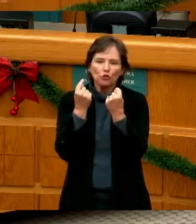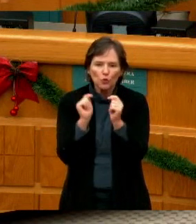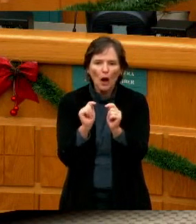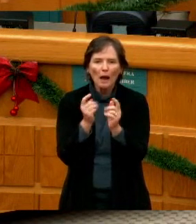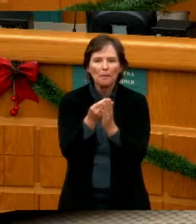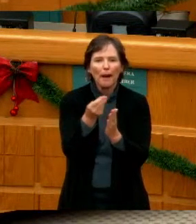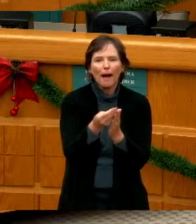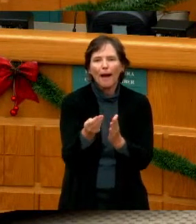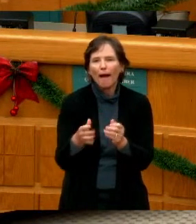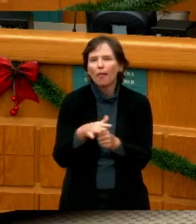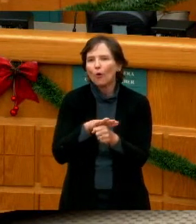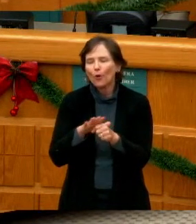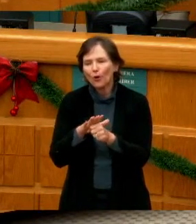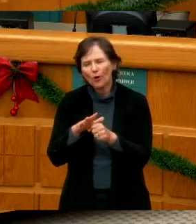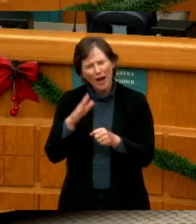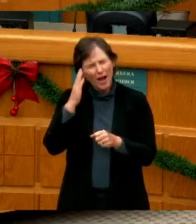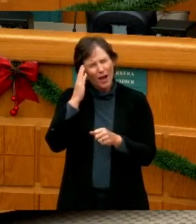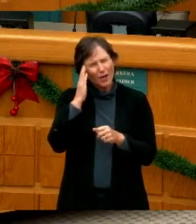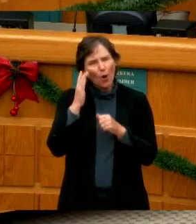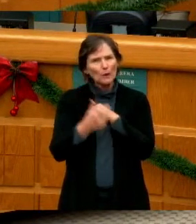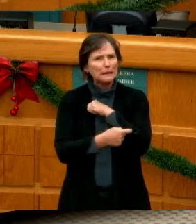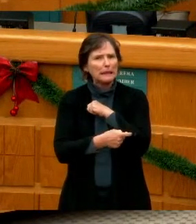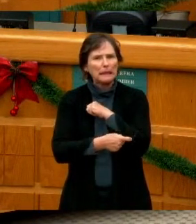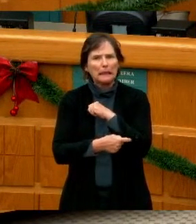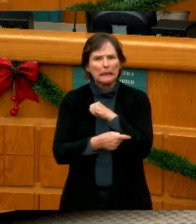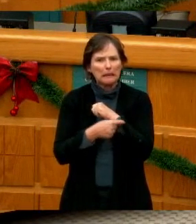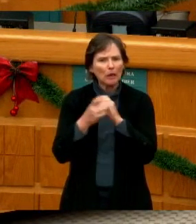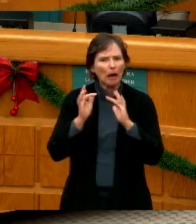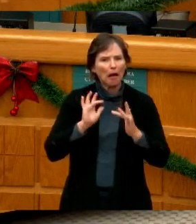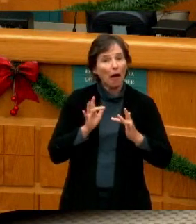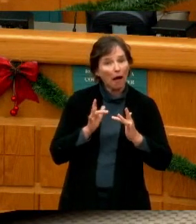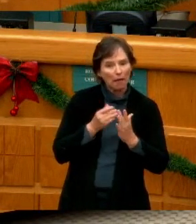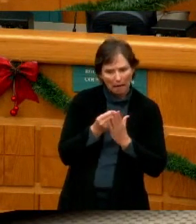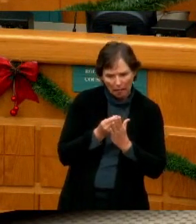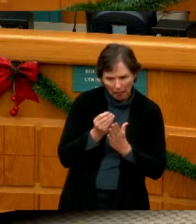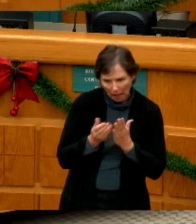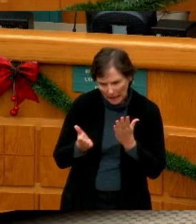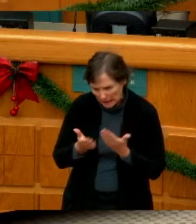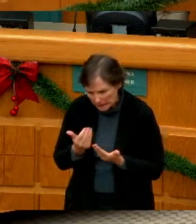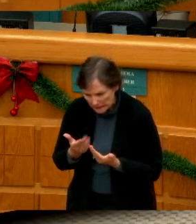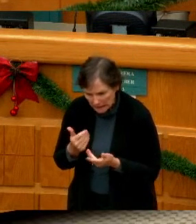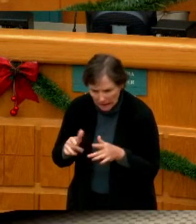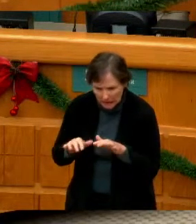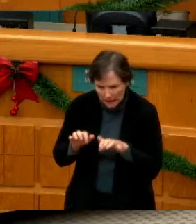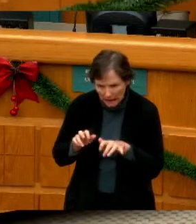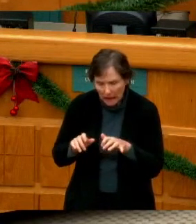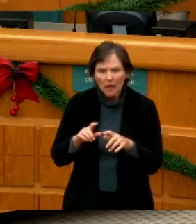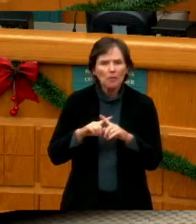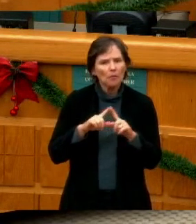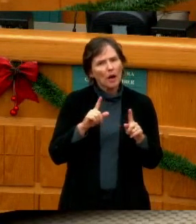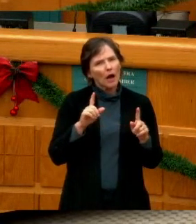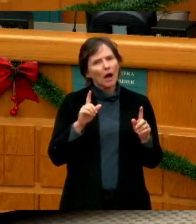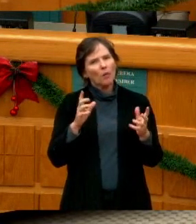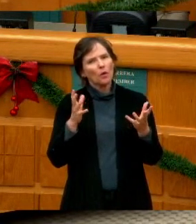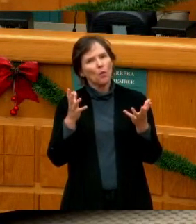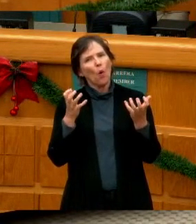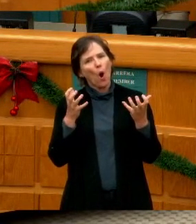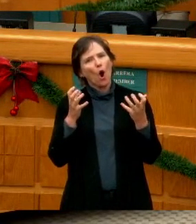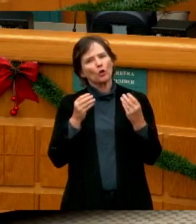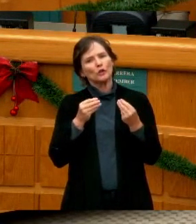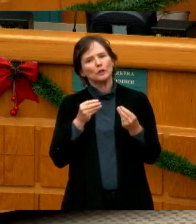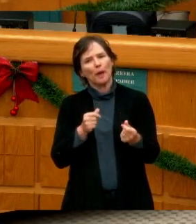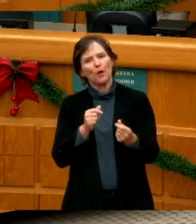get on the computer and order online, but the local folks here employ your neighbors and your friends and your relatives, and we'd like for you to spend your